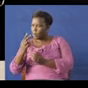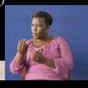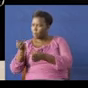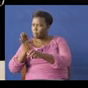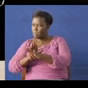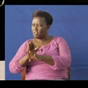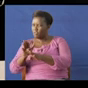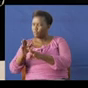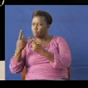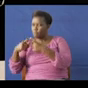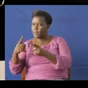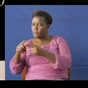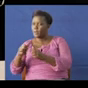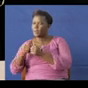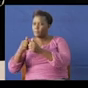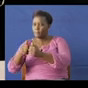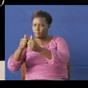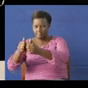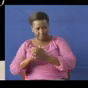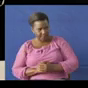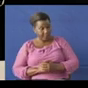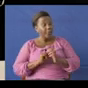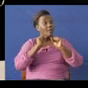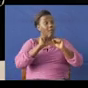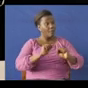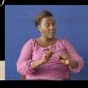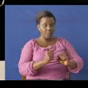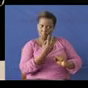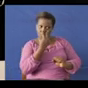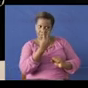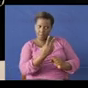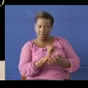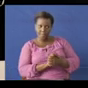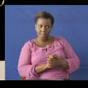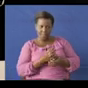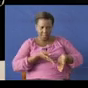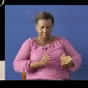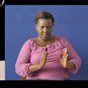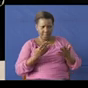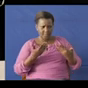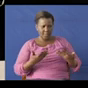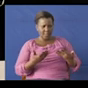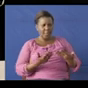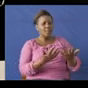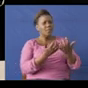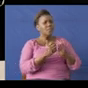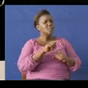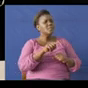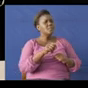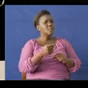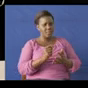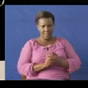principles of sustainable development. We have to consider to satisfy the needs of today